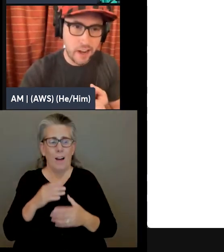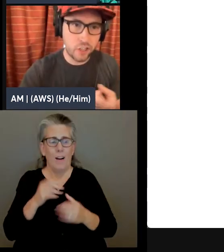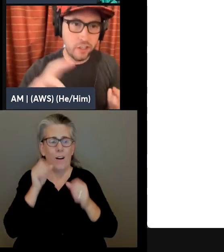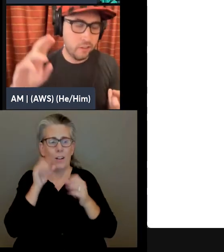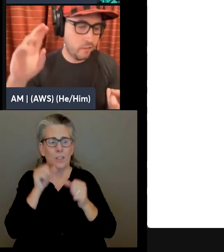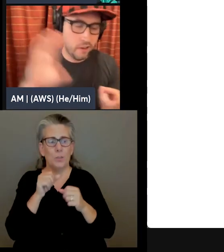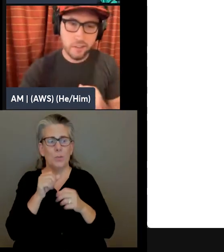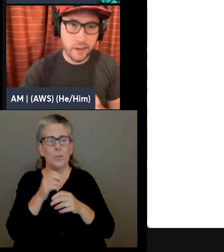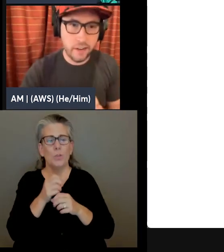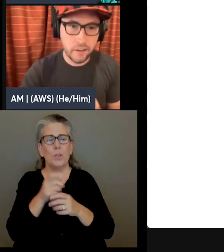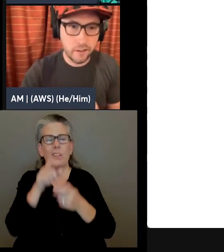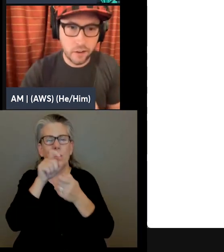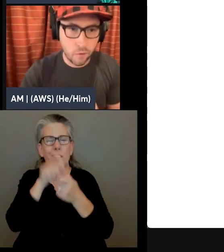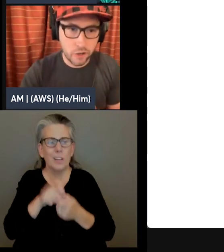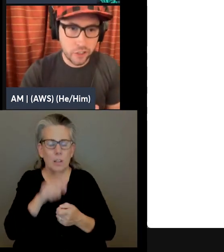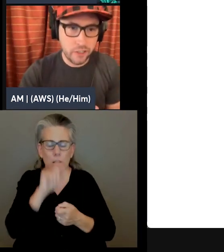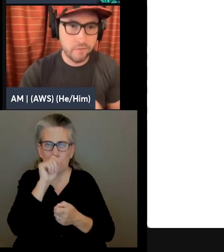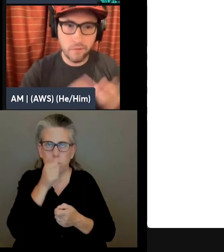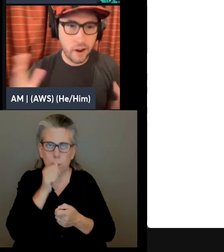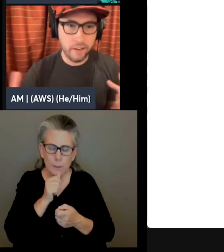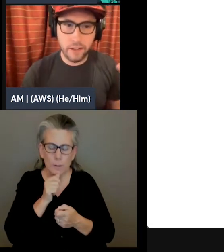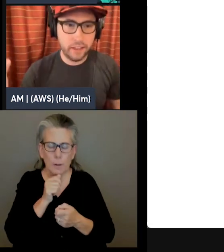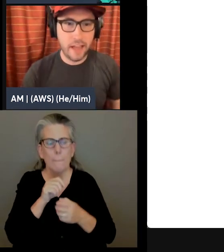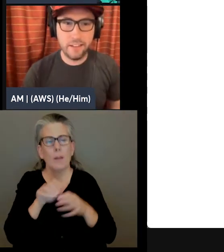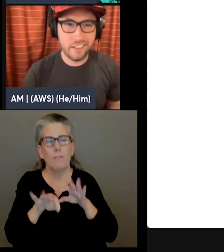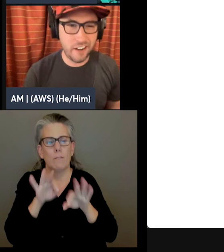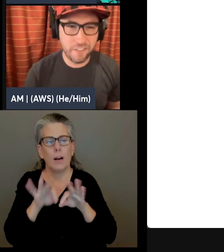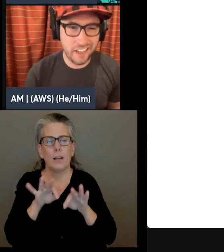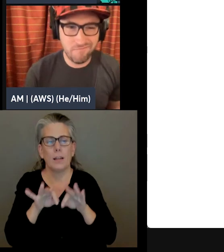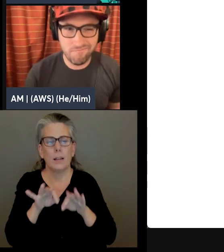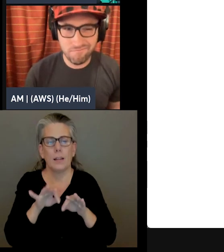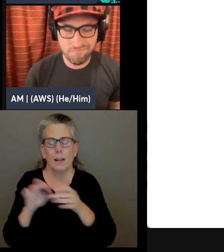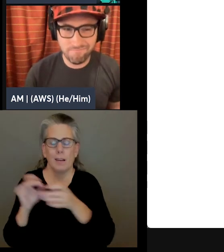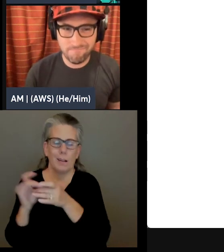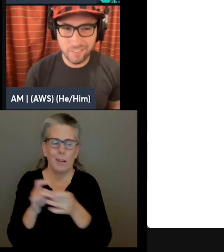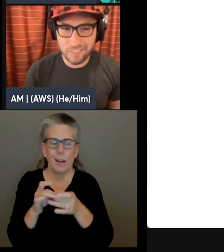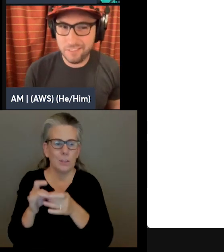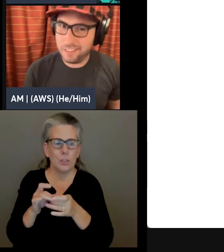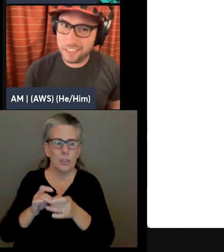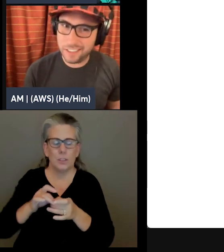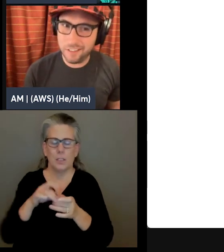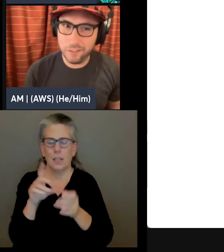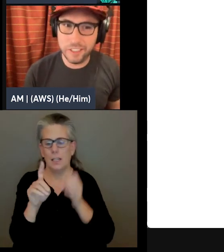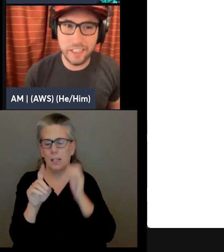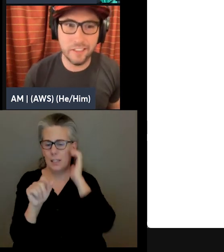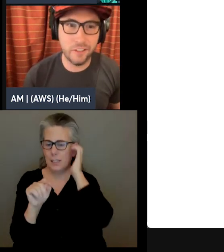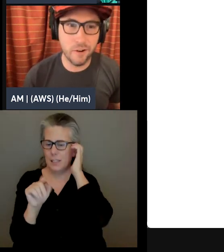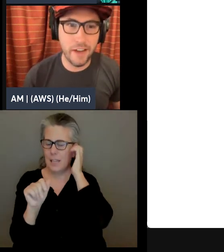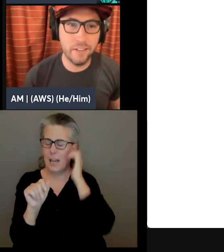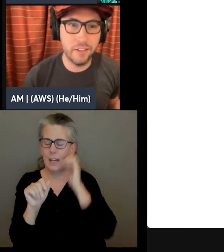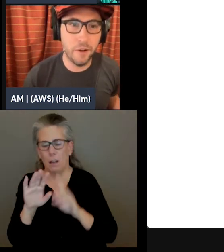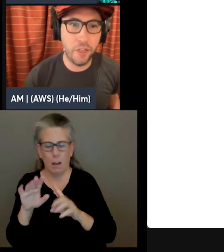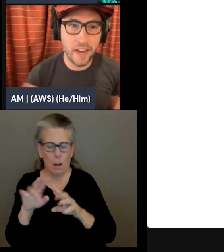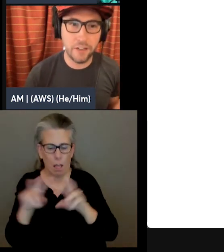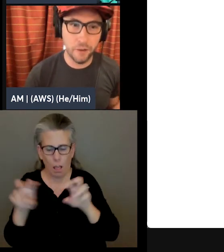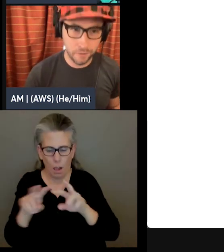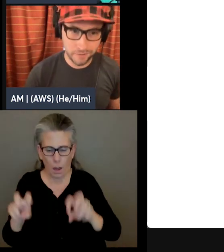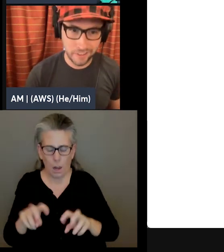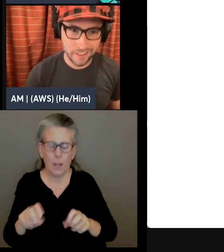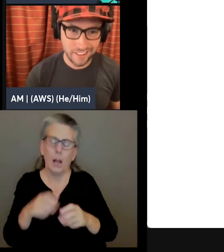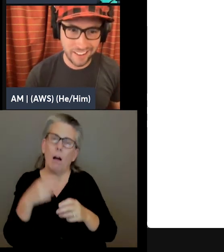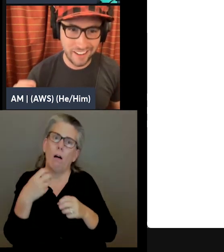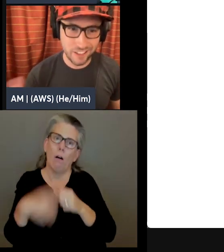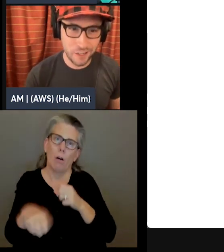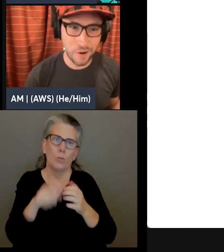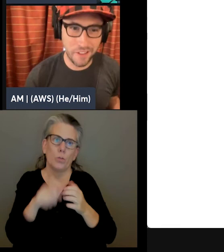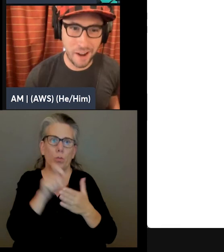managing connections, data coercion, right? Like that stuff that, like I said, a little tedious to write. So thank you.